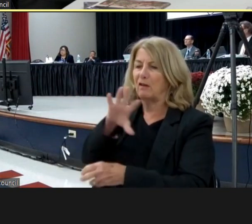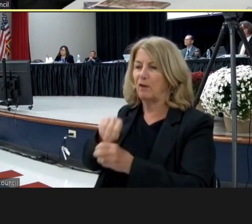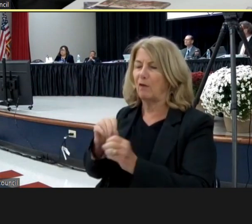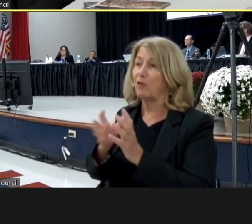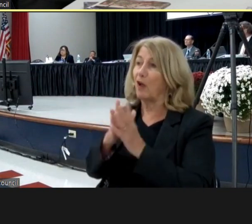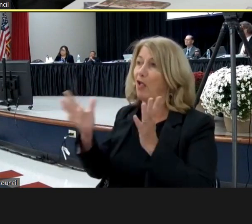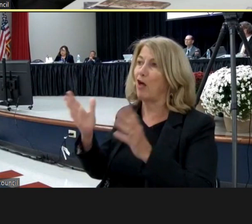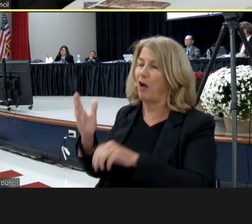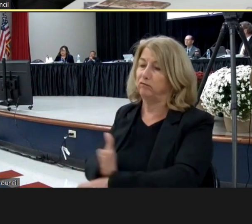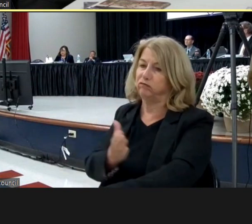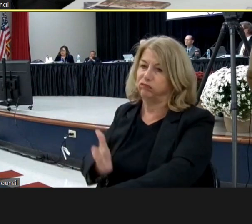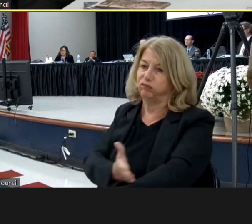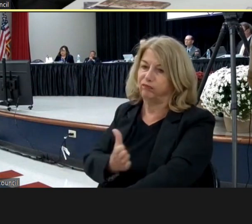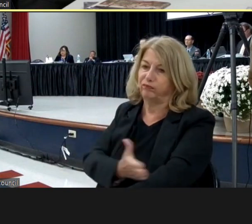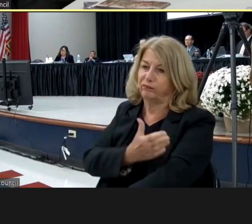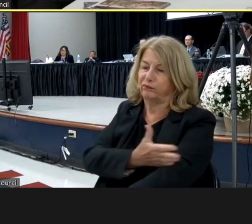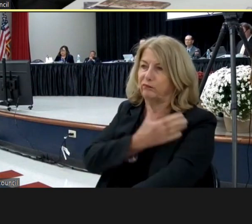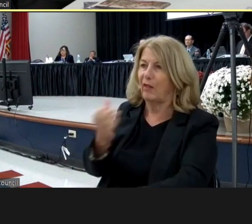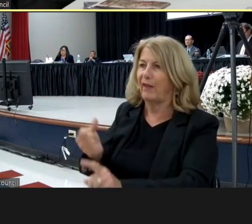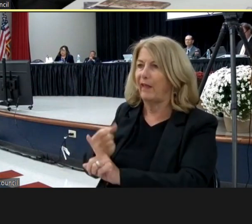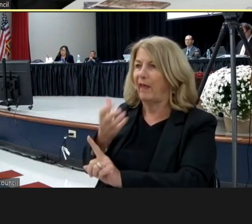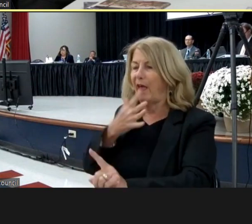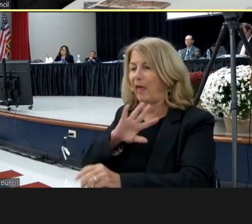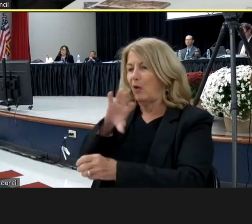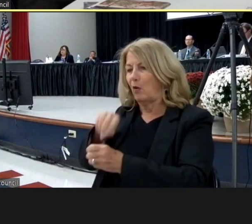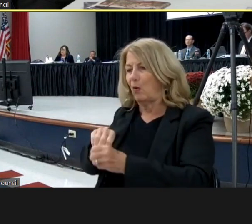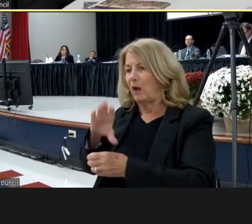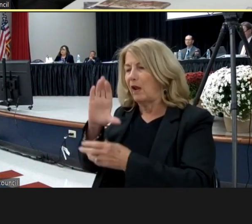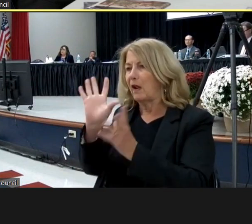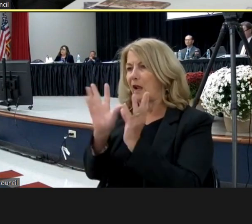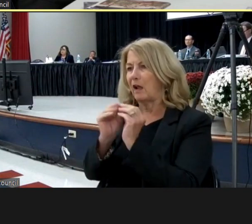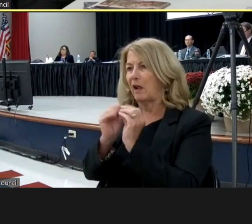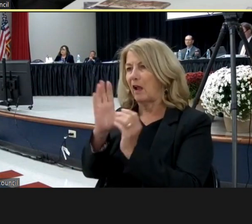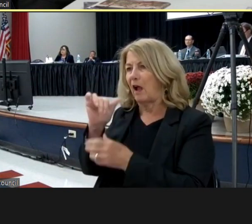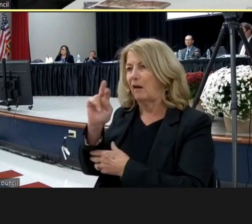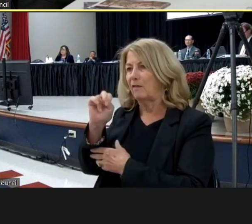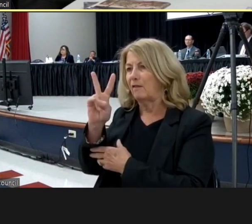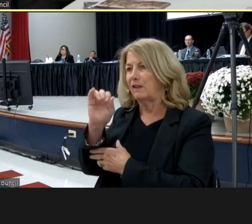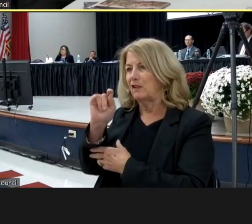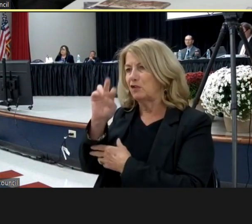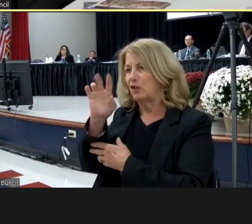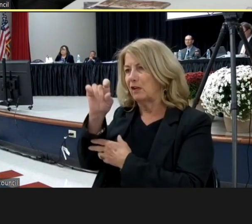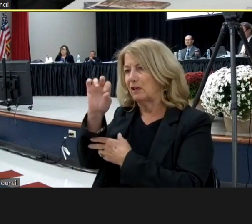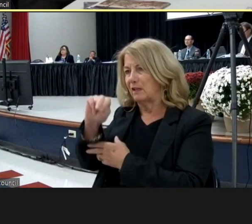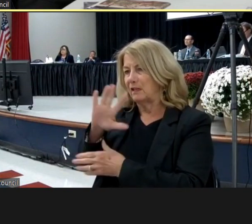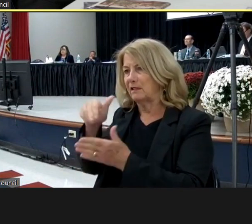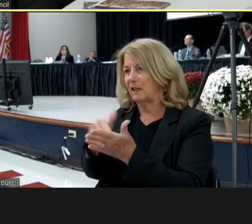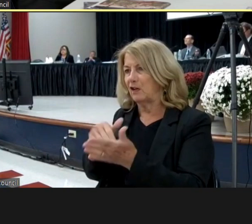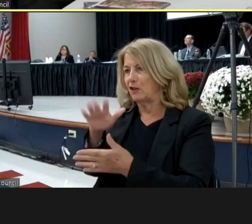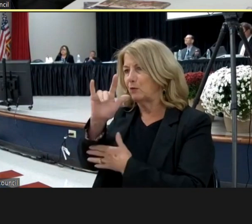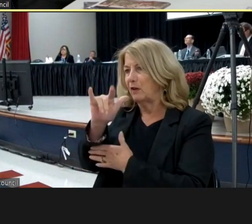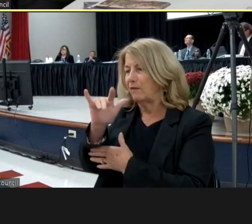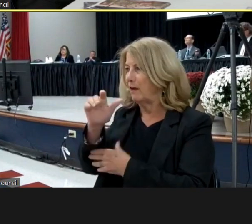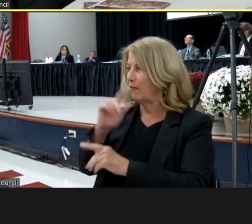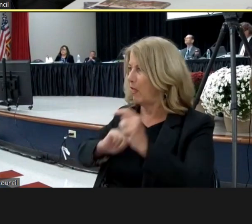renovations and expansions, including the Convention Center, the 25th Street Theater into Fire Station